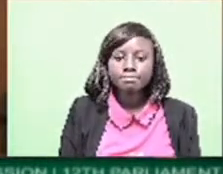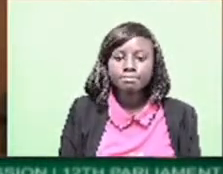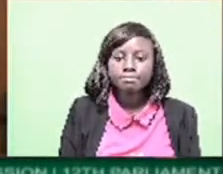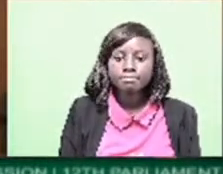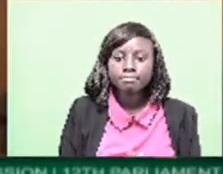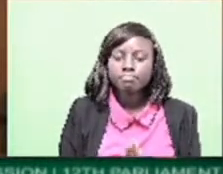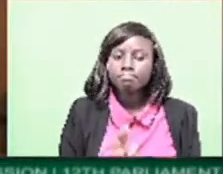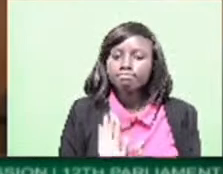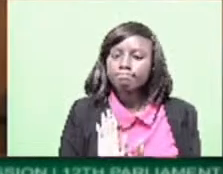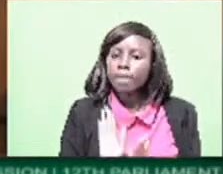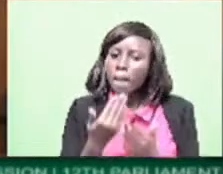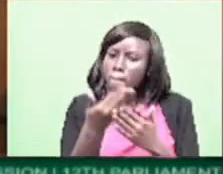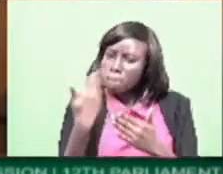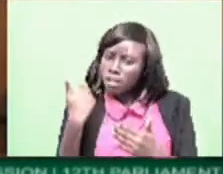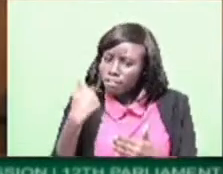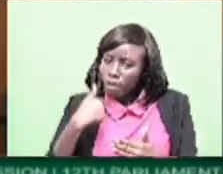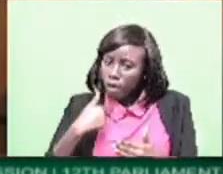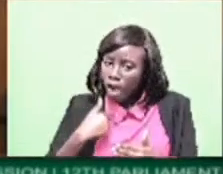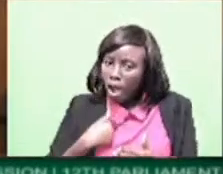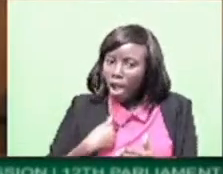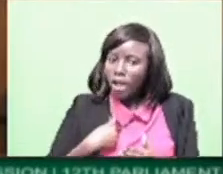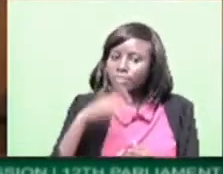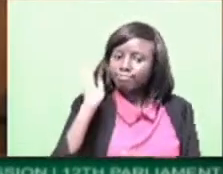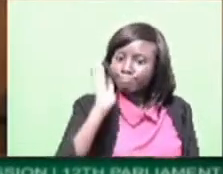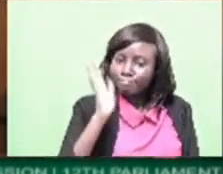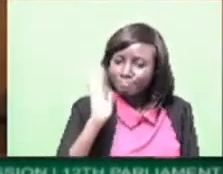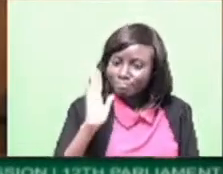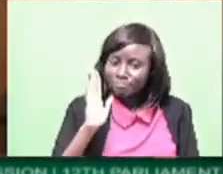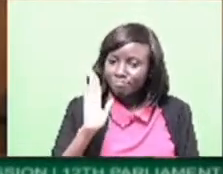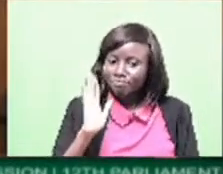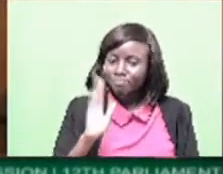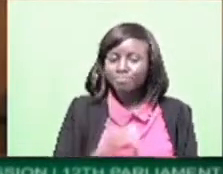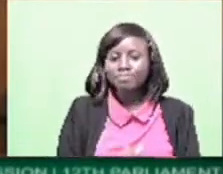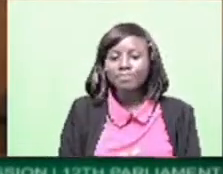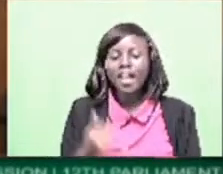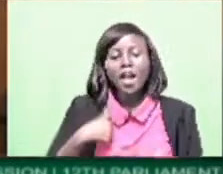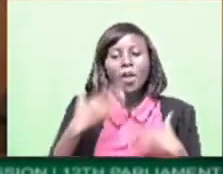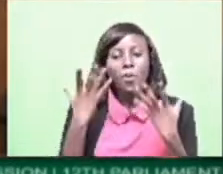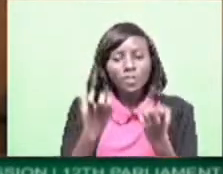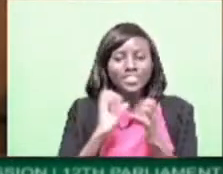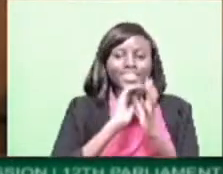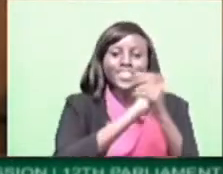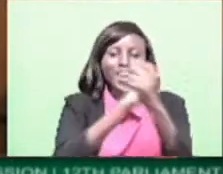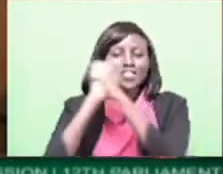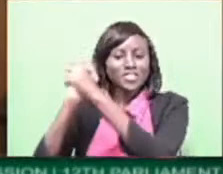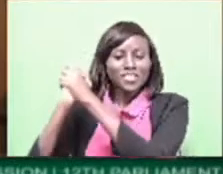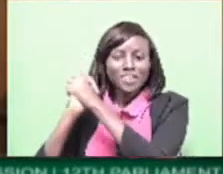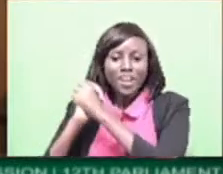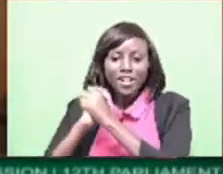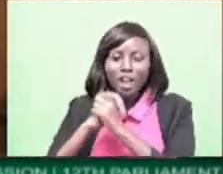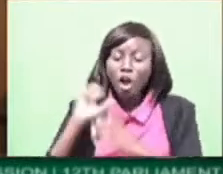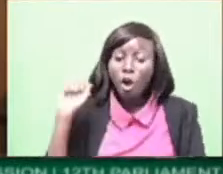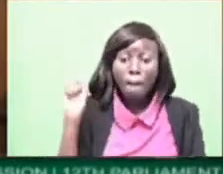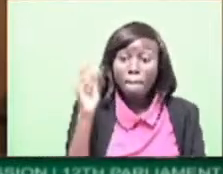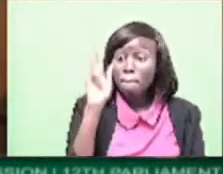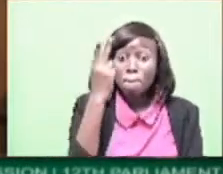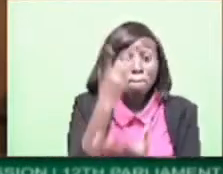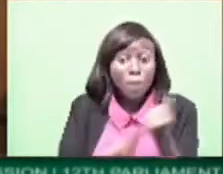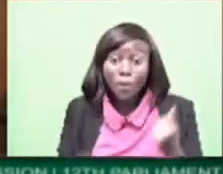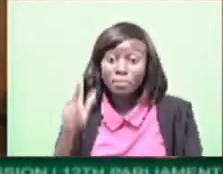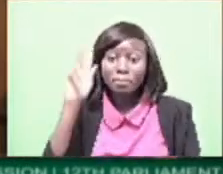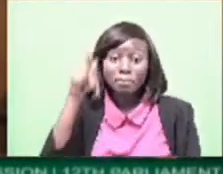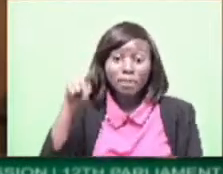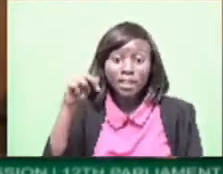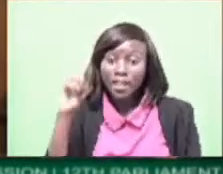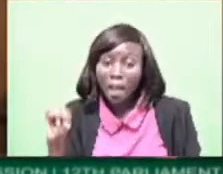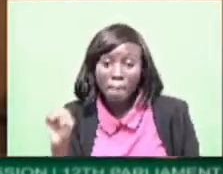short contribution today, I also like to offer my congratulations to all my colleagues here on both sides. Welcome everybody